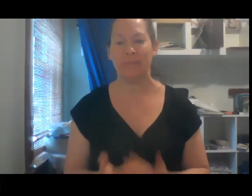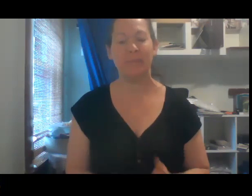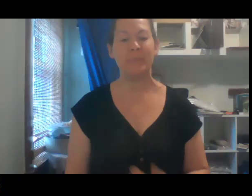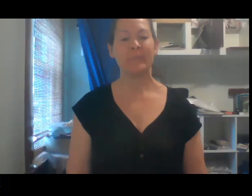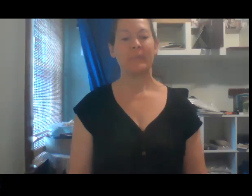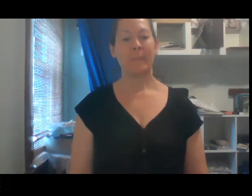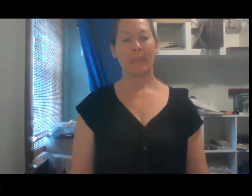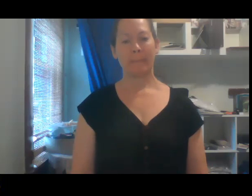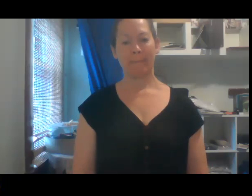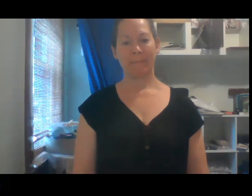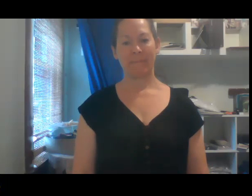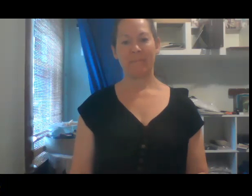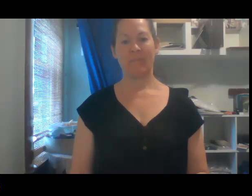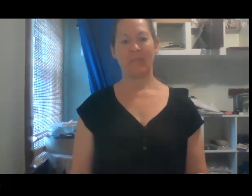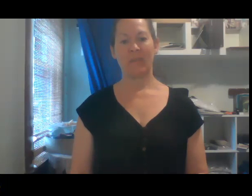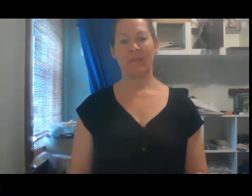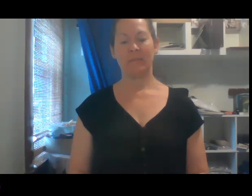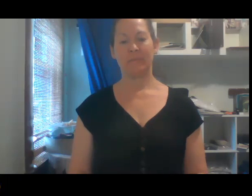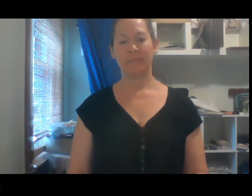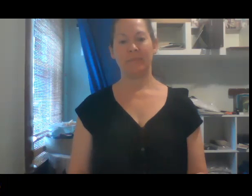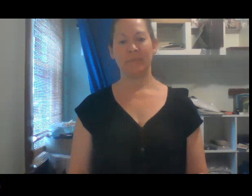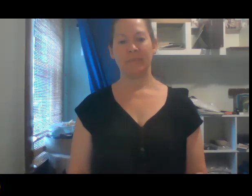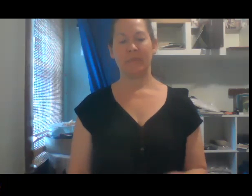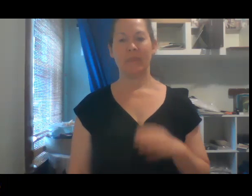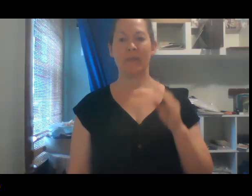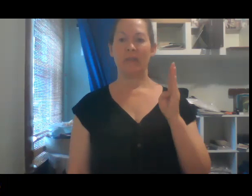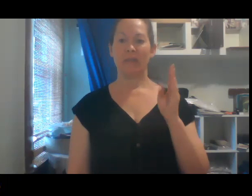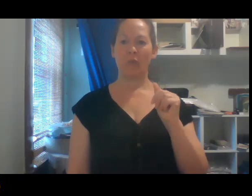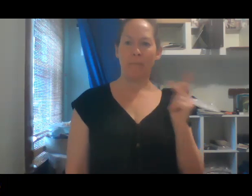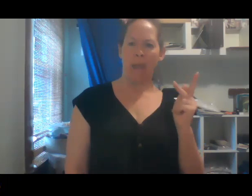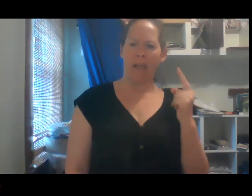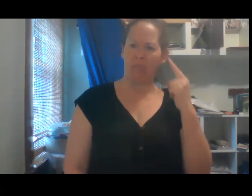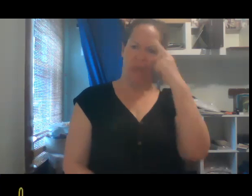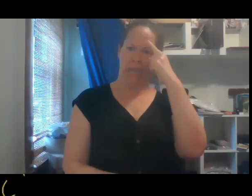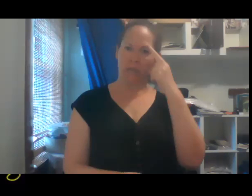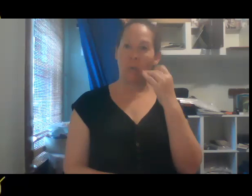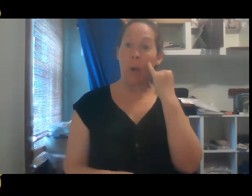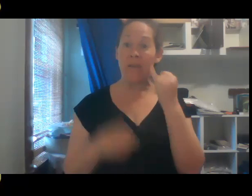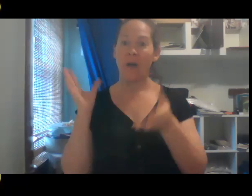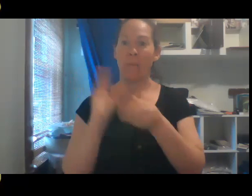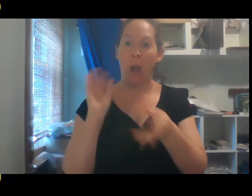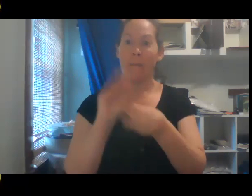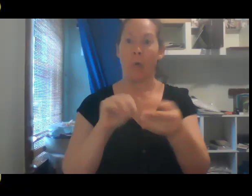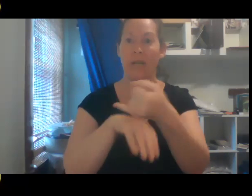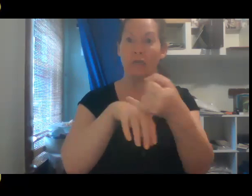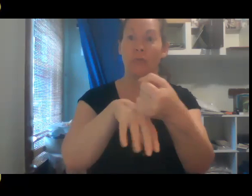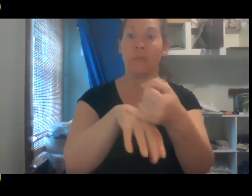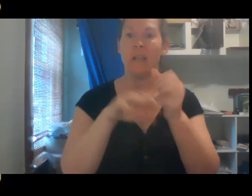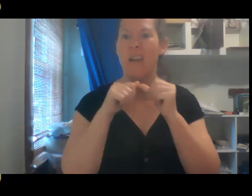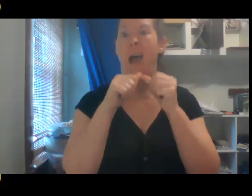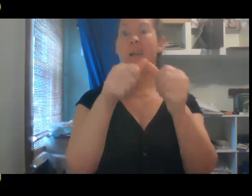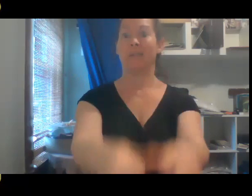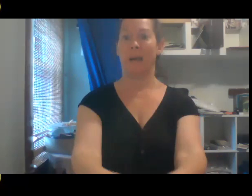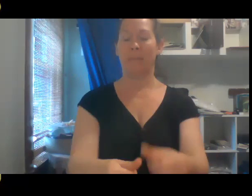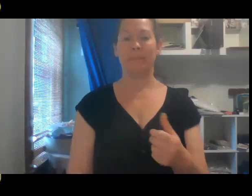well, what happens if I'm constantly putting the money back in, right? Or applying the interest. And